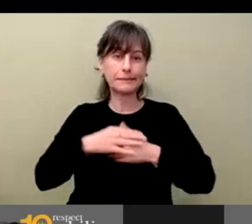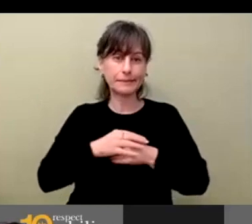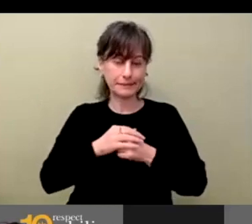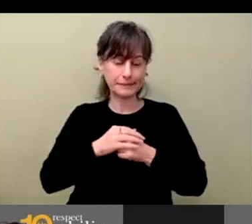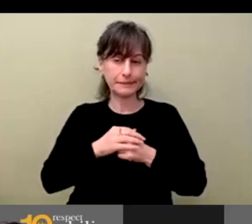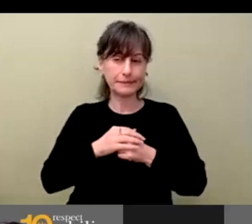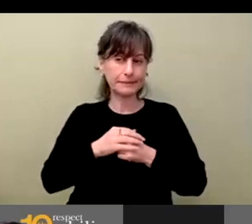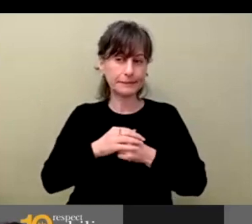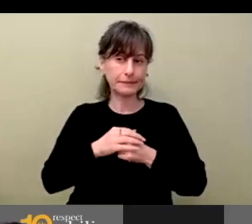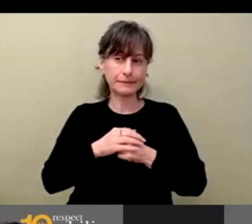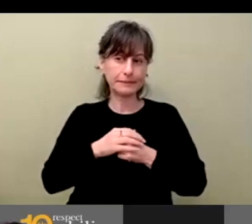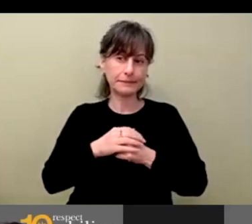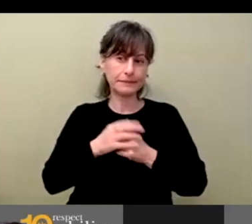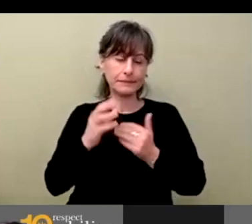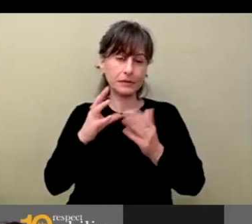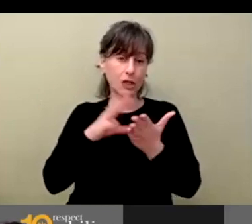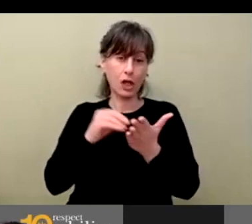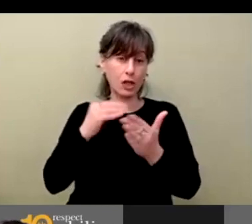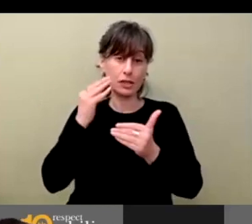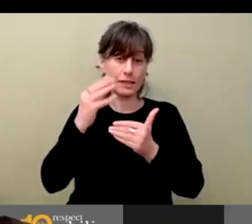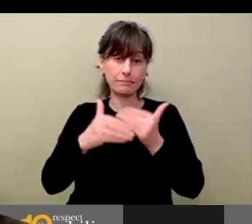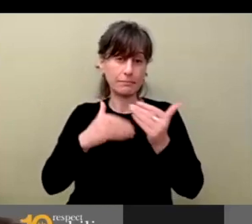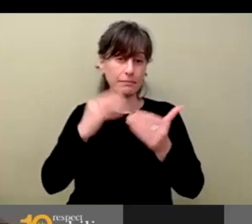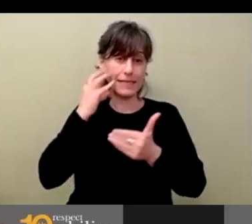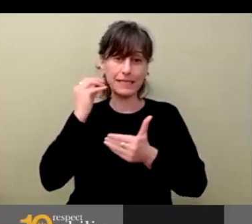It's just all a great learning experience.